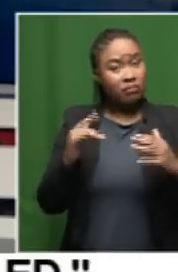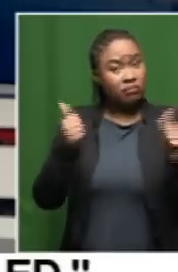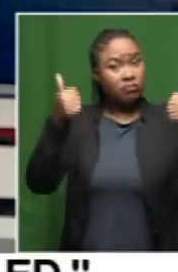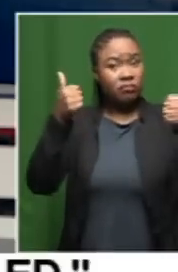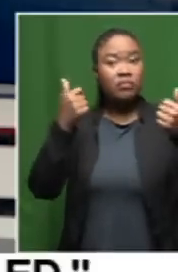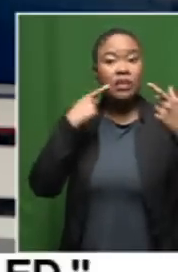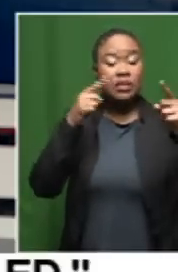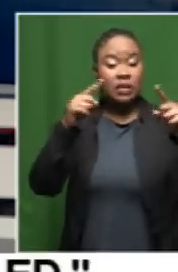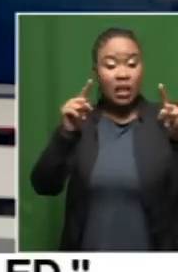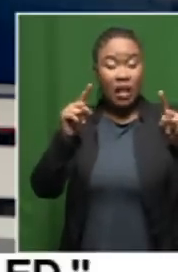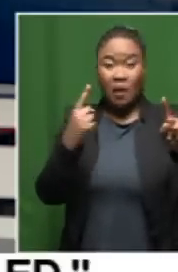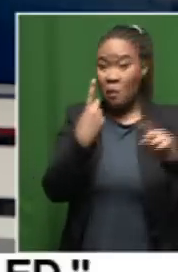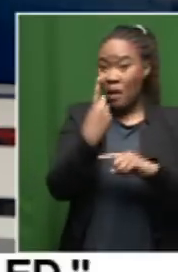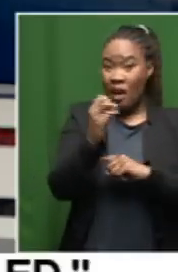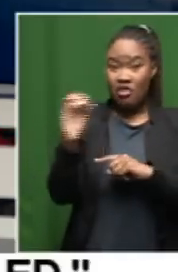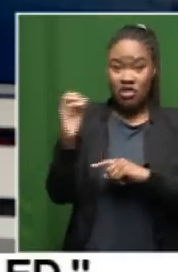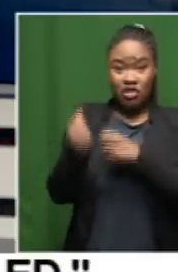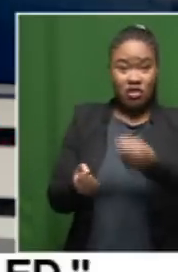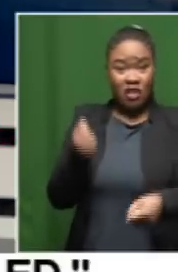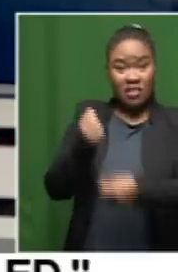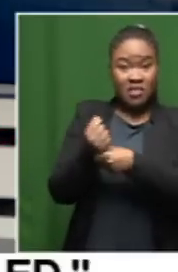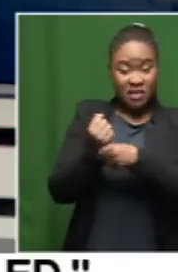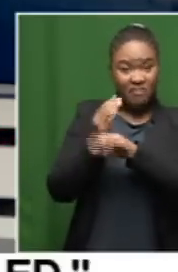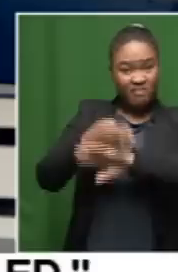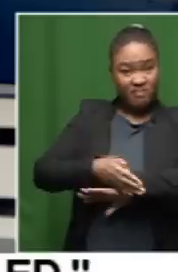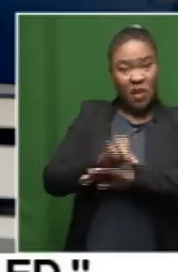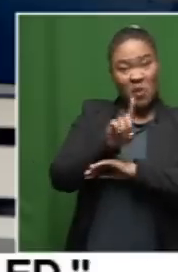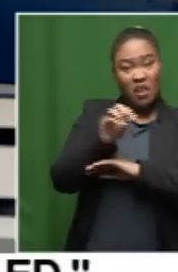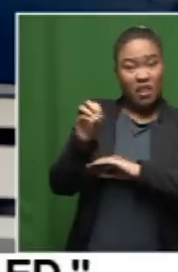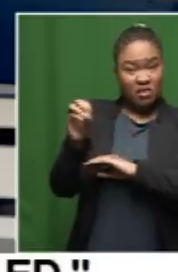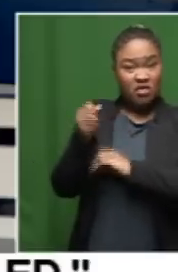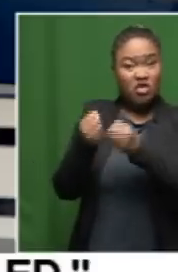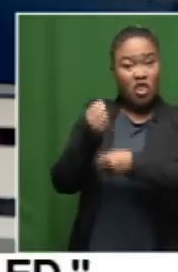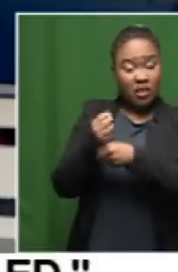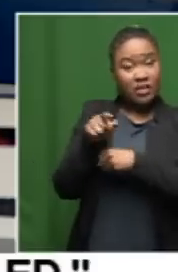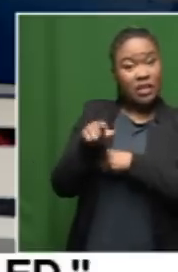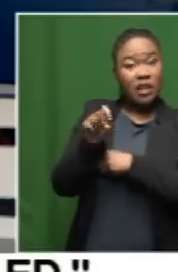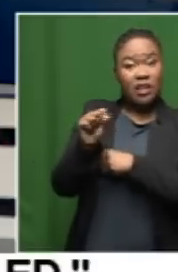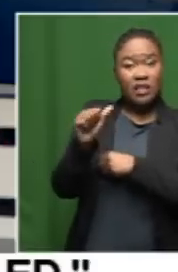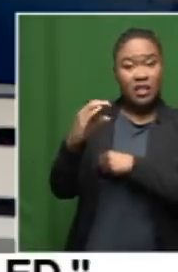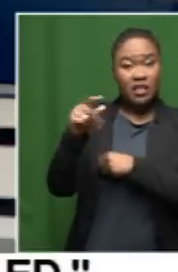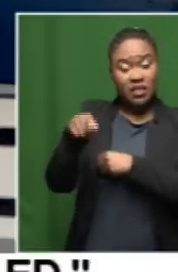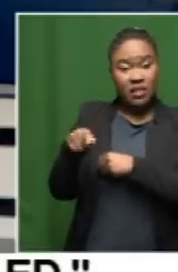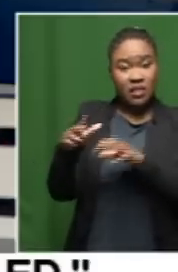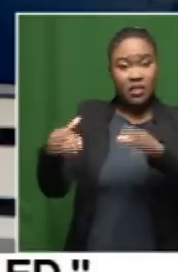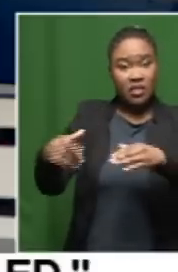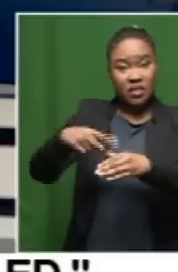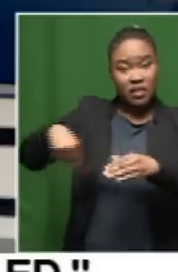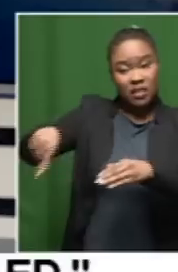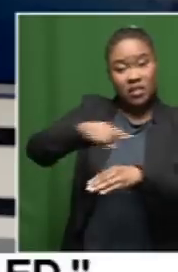We're talking 100 years of the Communist Party. And if we have to look back at the legacy of what has been